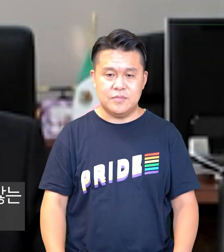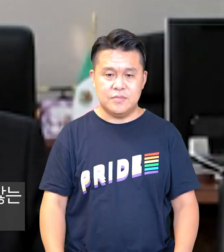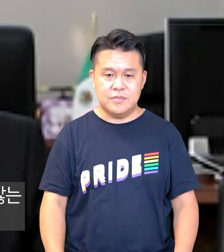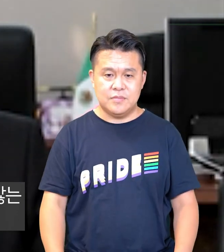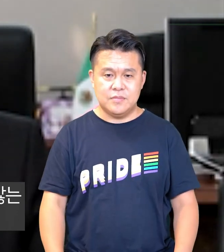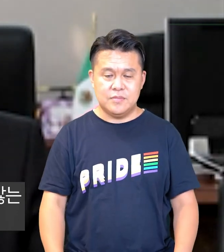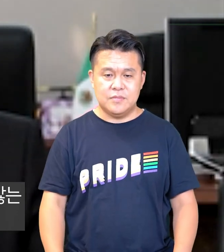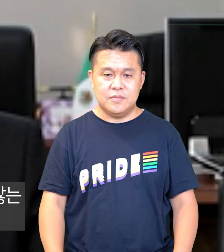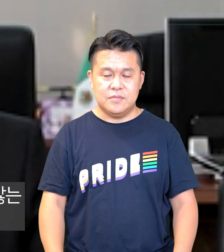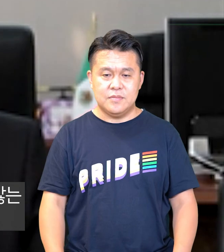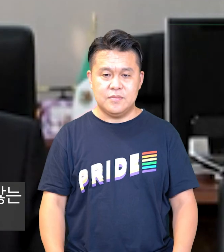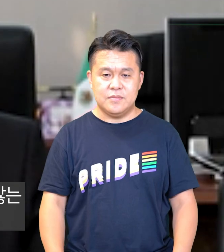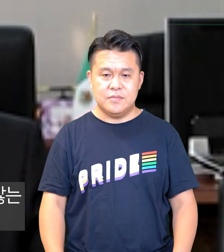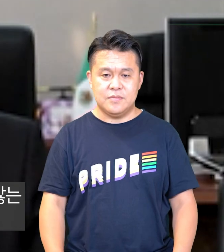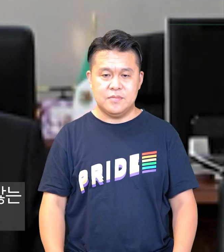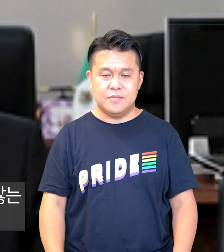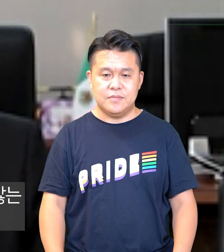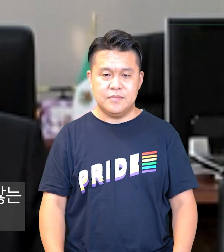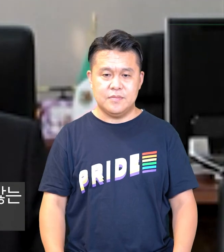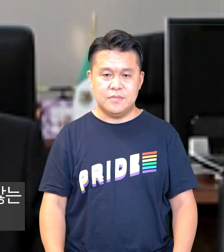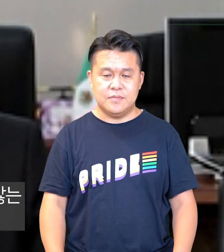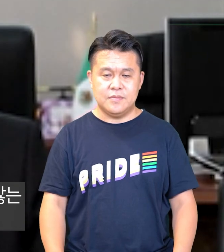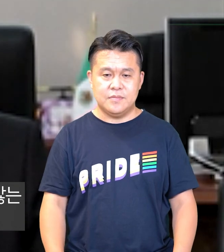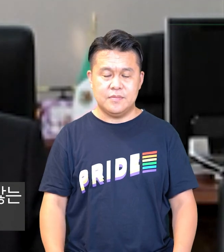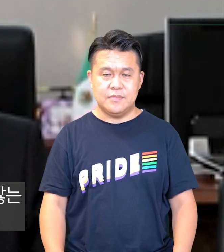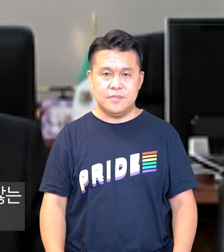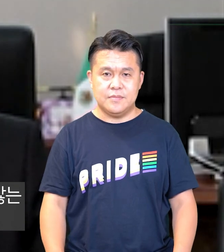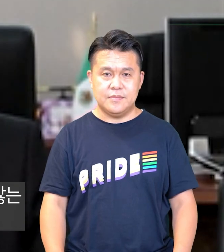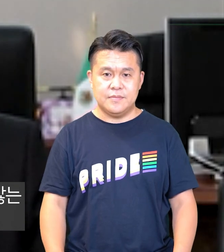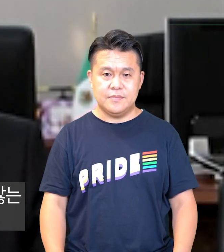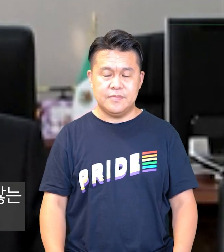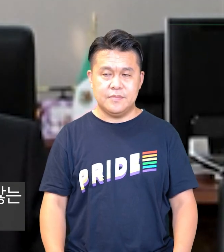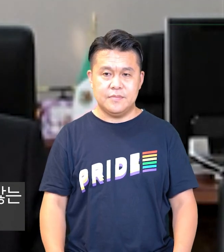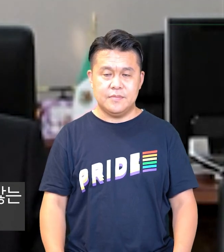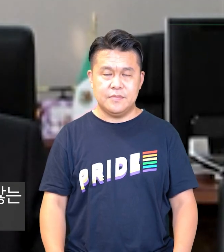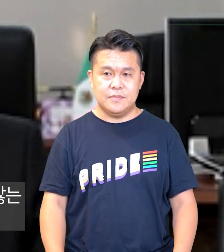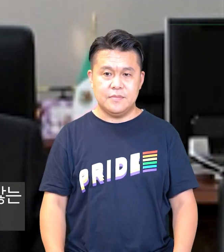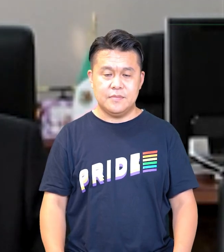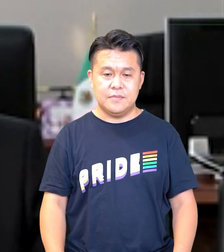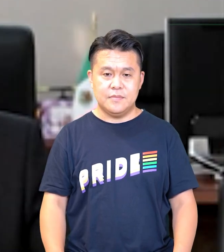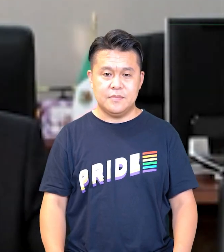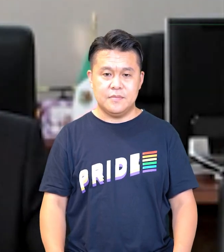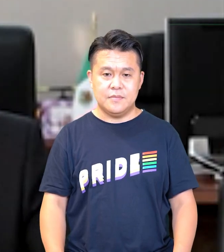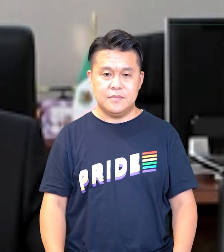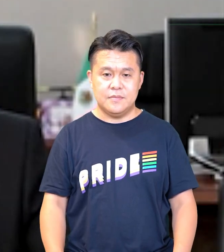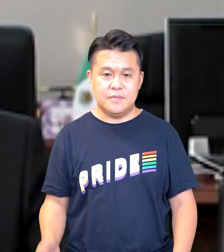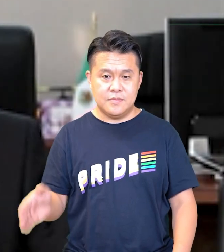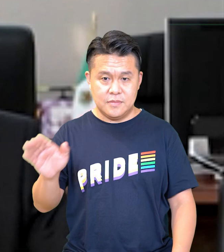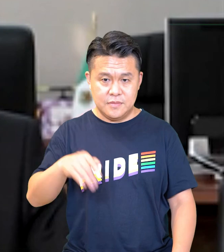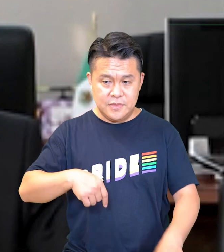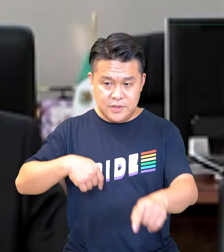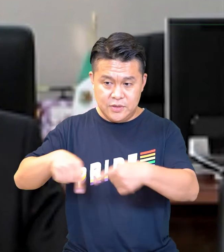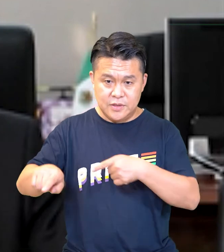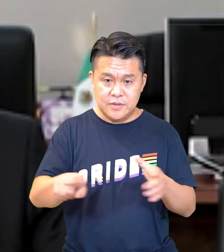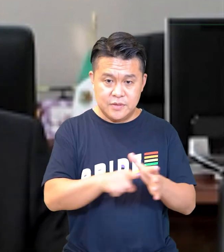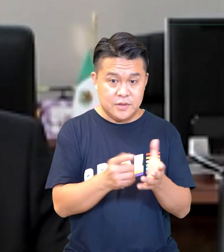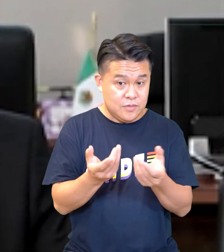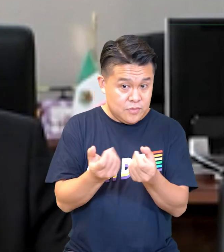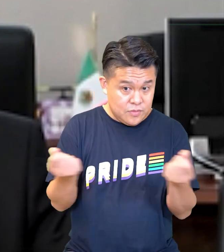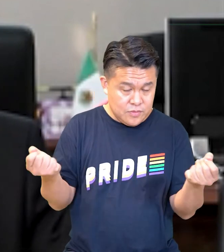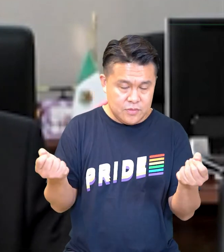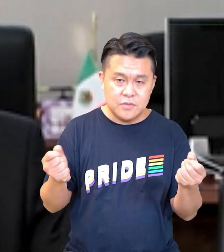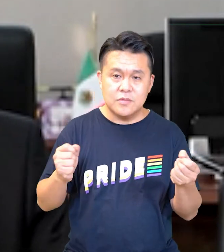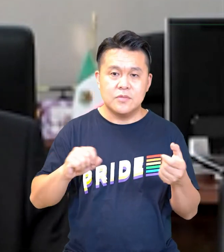which still doesn't accept homosexuality. However, the